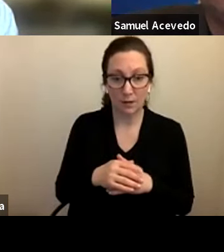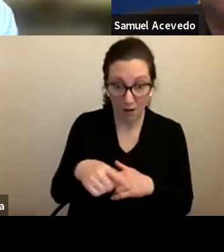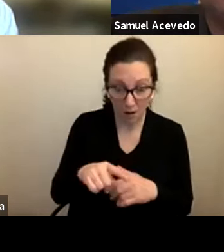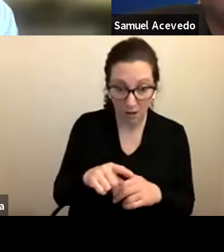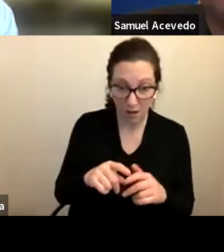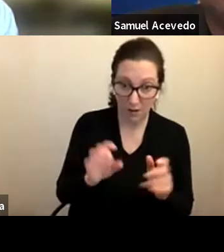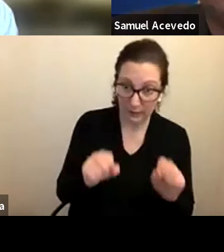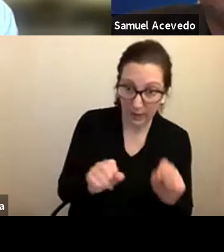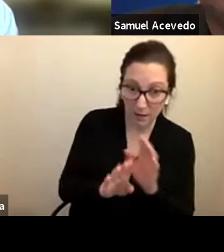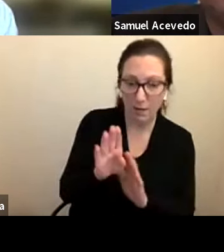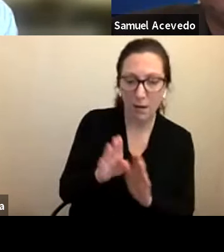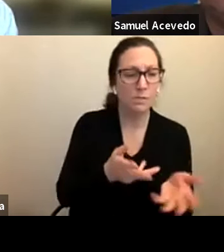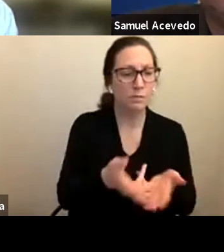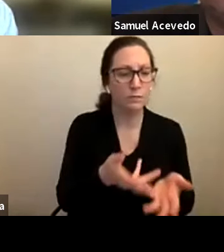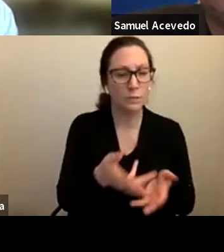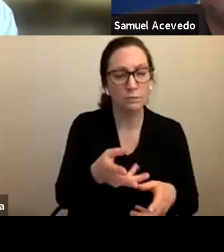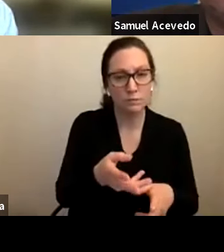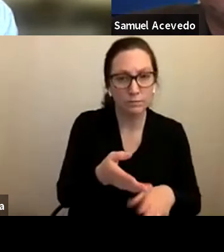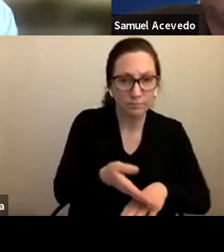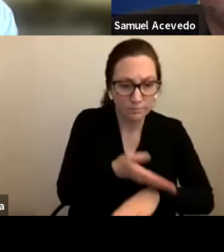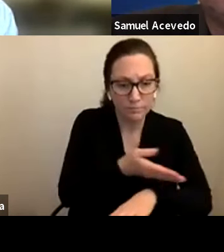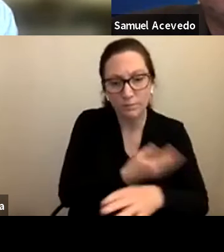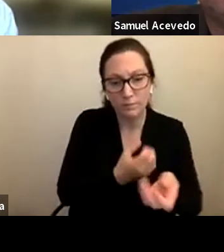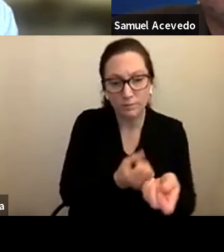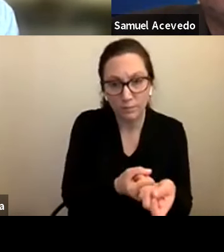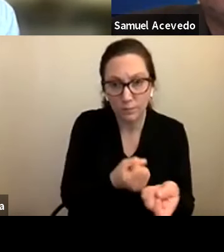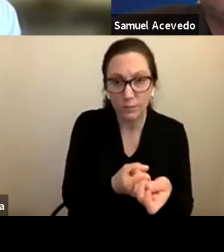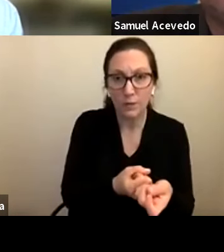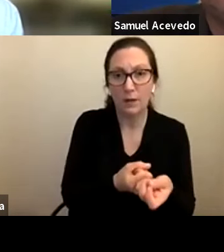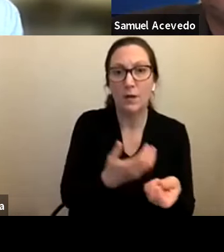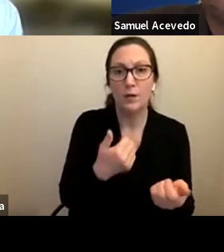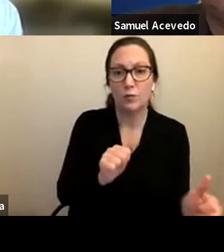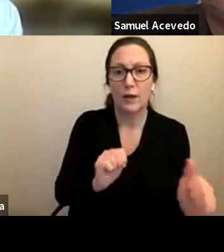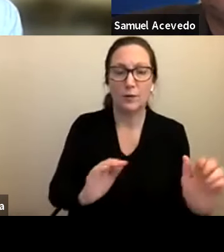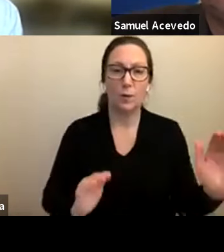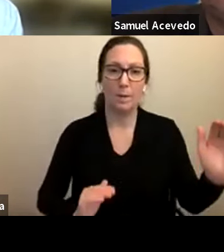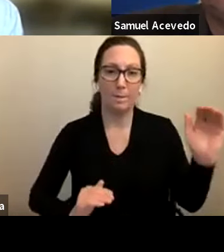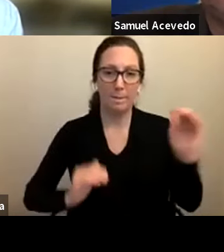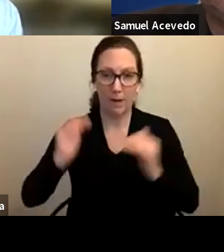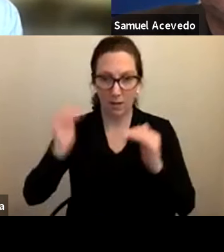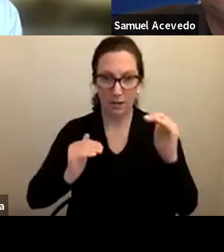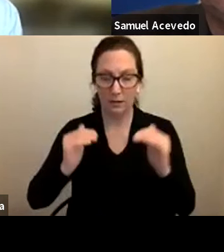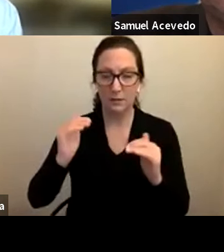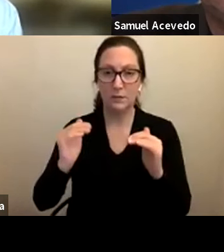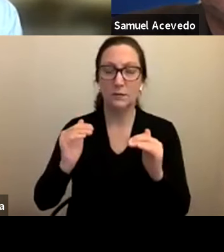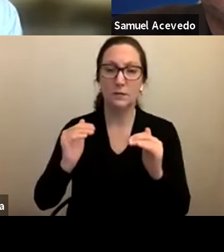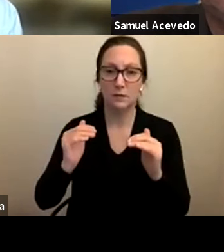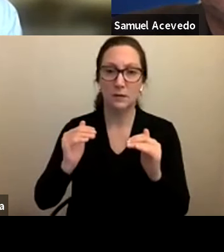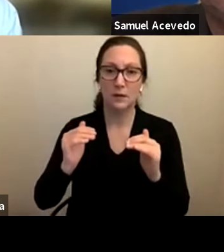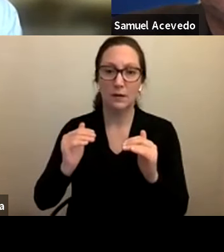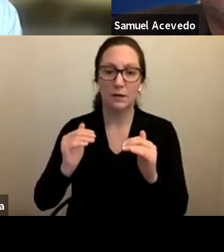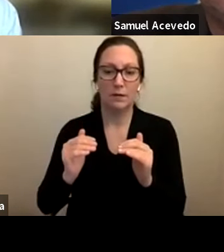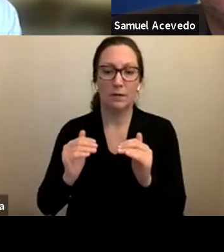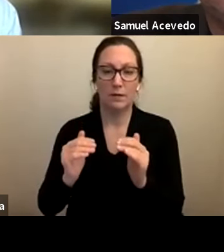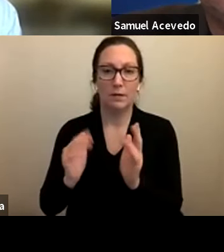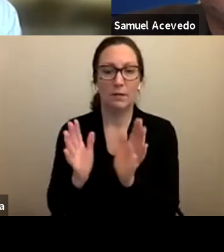students and offset what has become, for lack of a better term, the